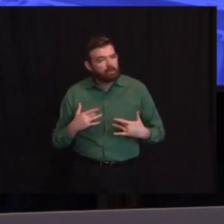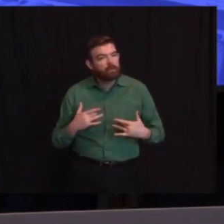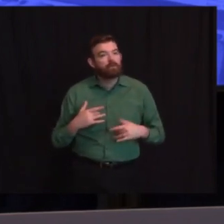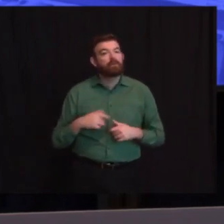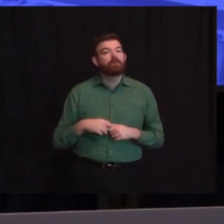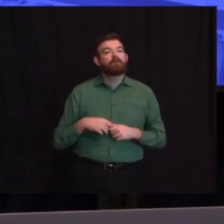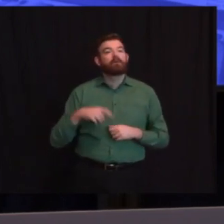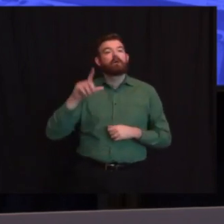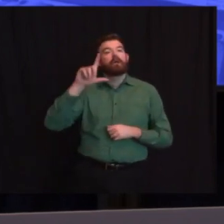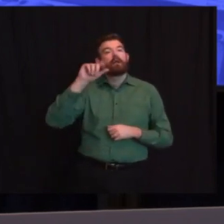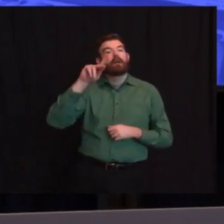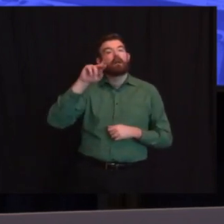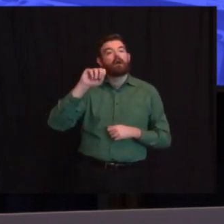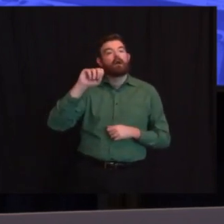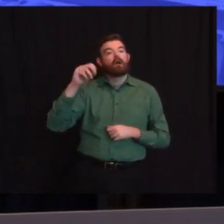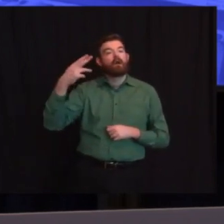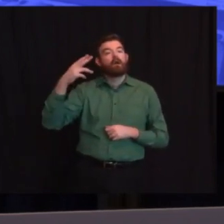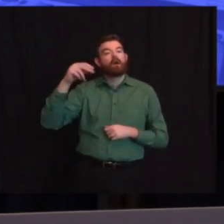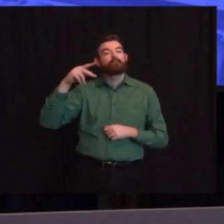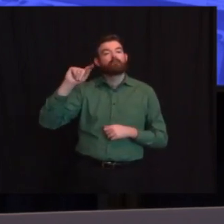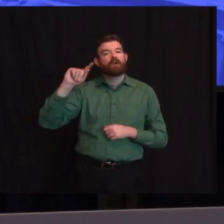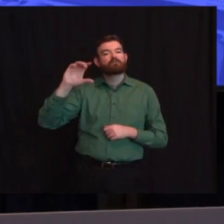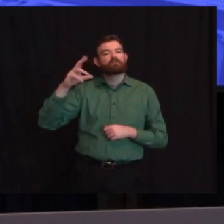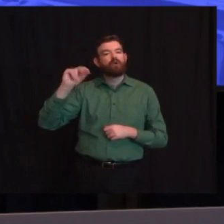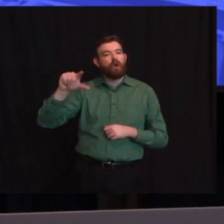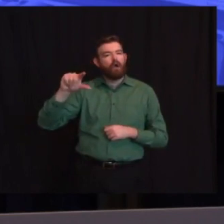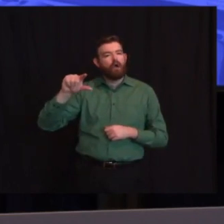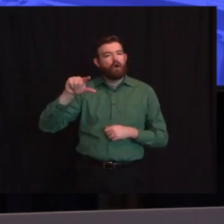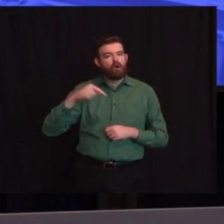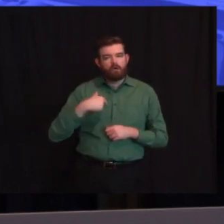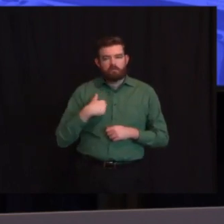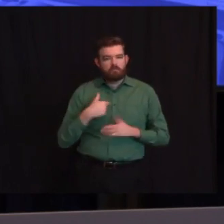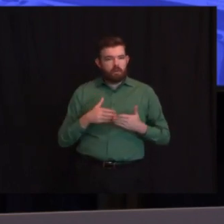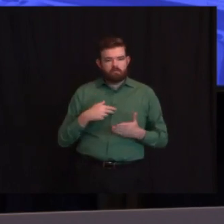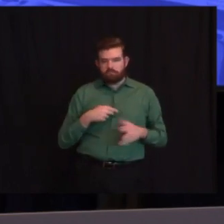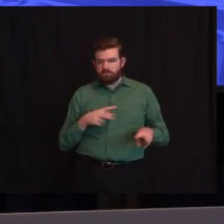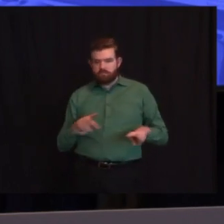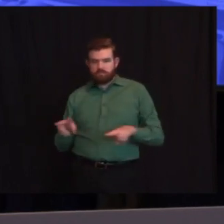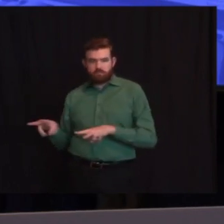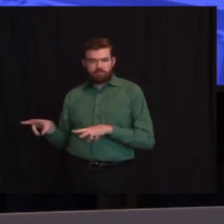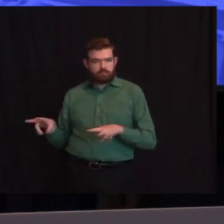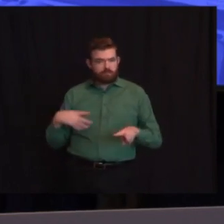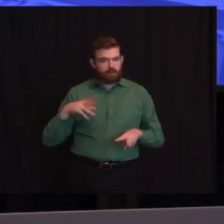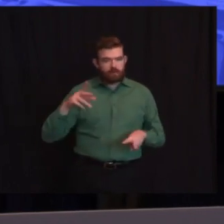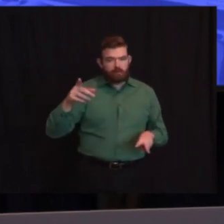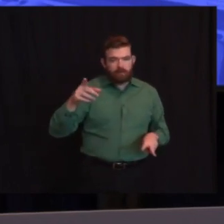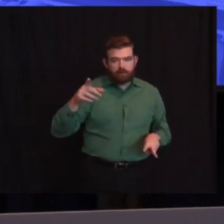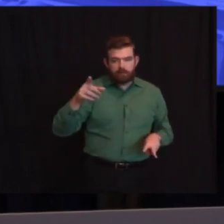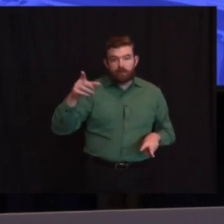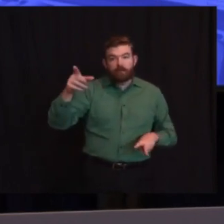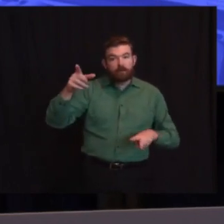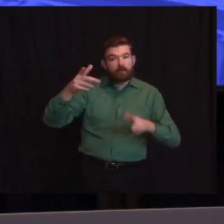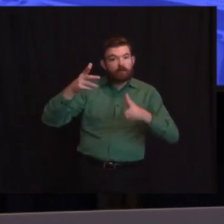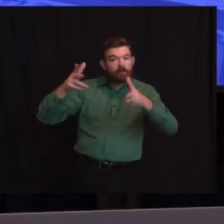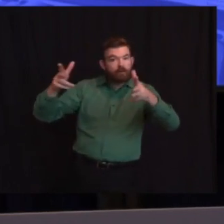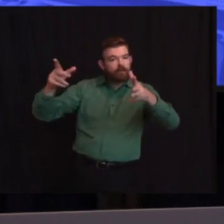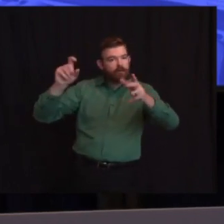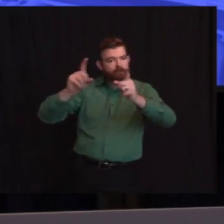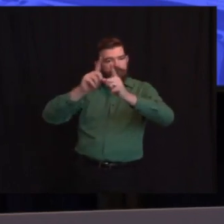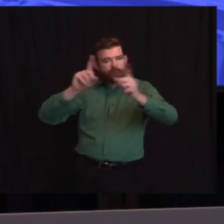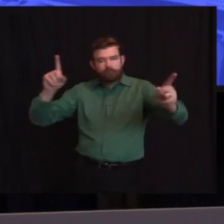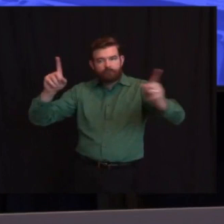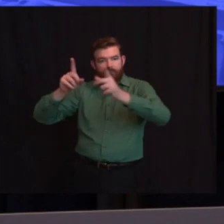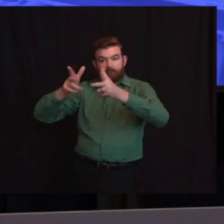Cove and tied up with 20 other boats or so, but we still need to practice social distancing on the water. And just my last